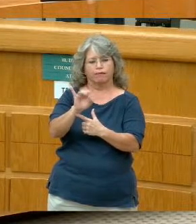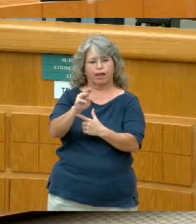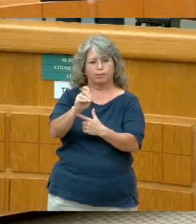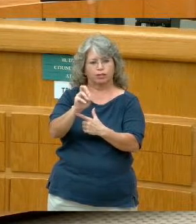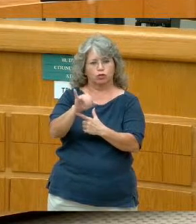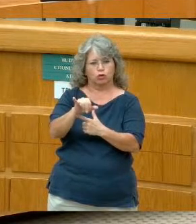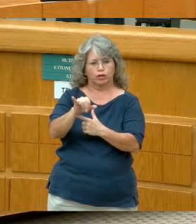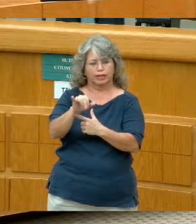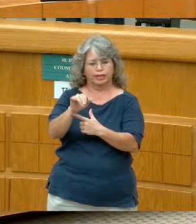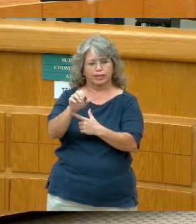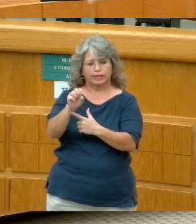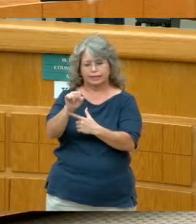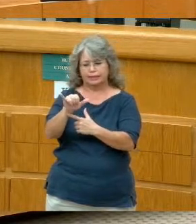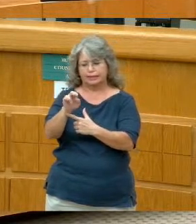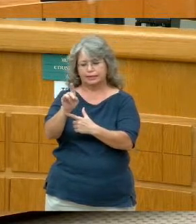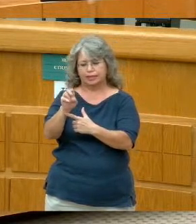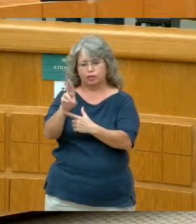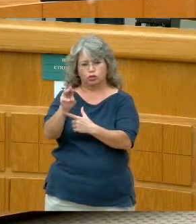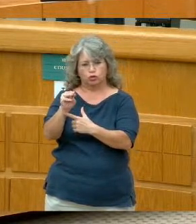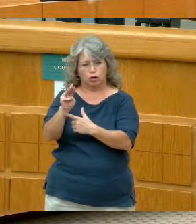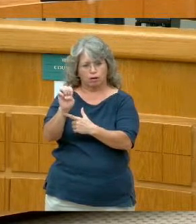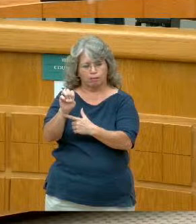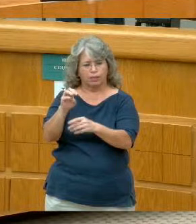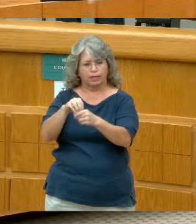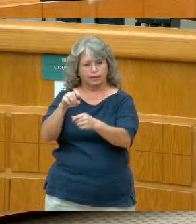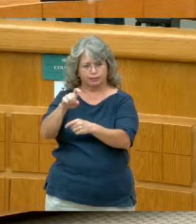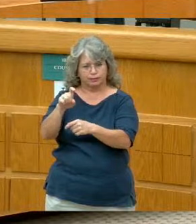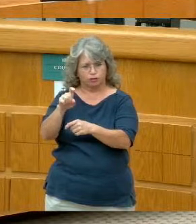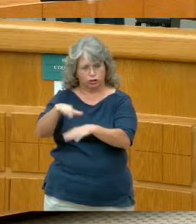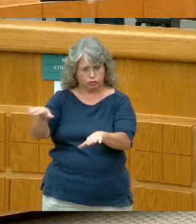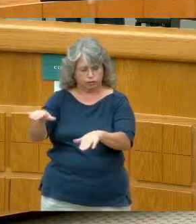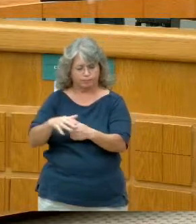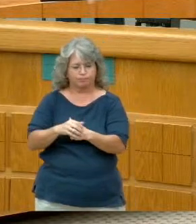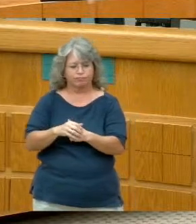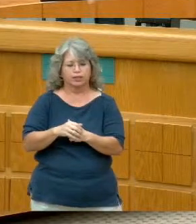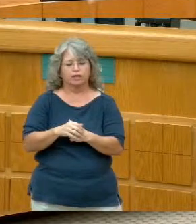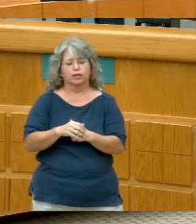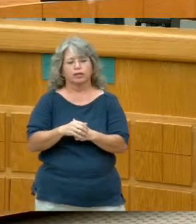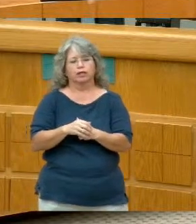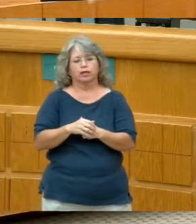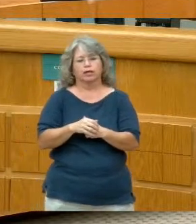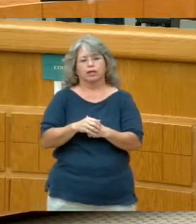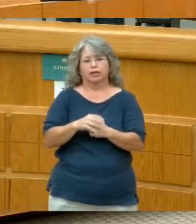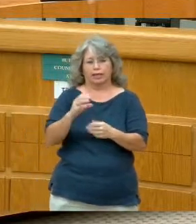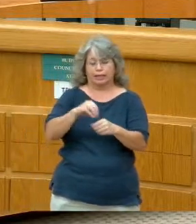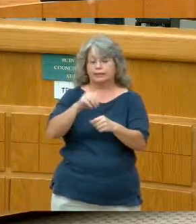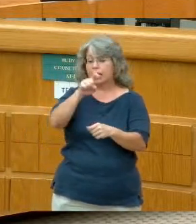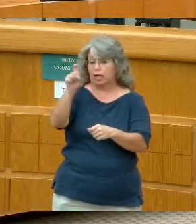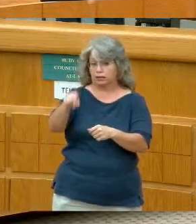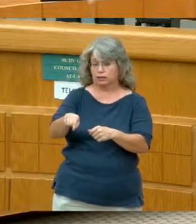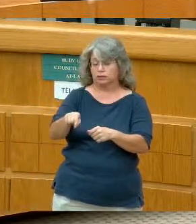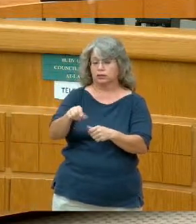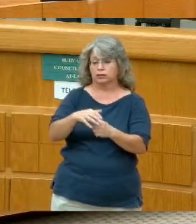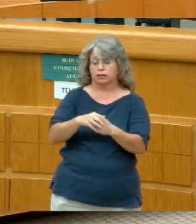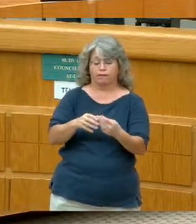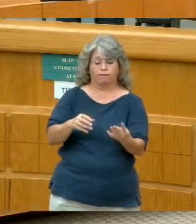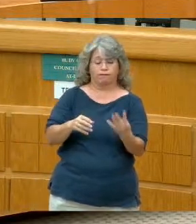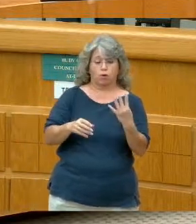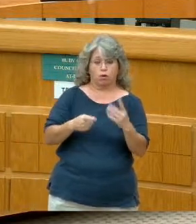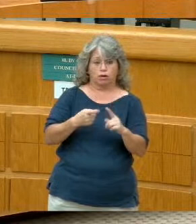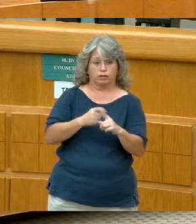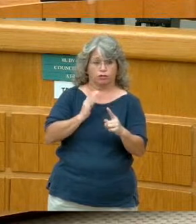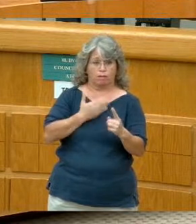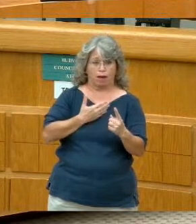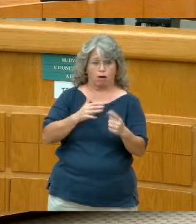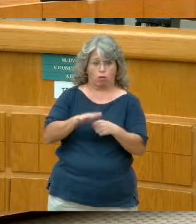children, MIS-C, in Texas, and 14 more that are currently pending investigation, 4 of which